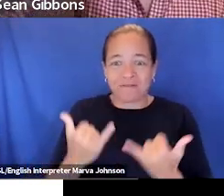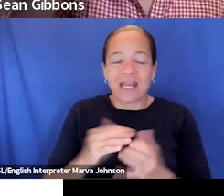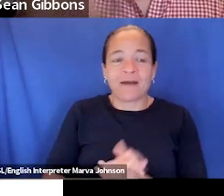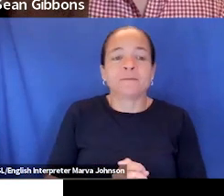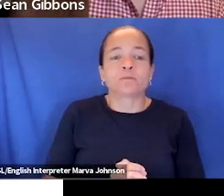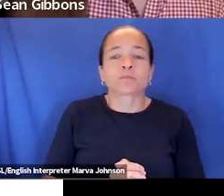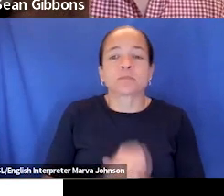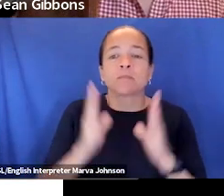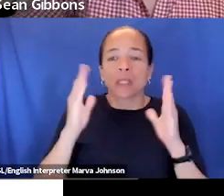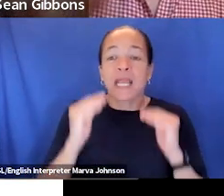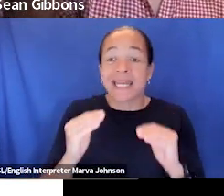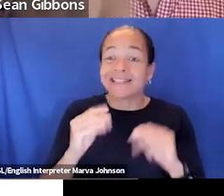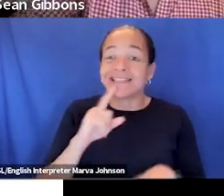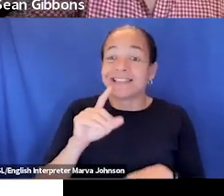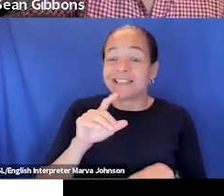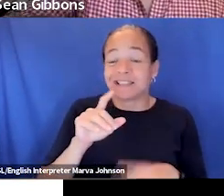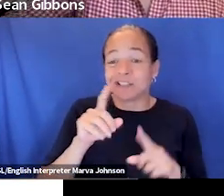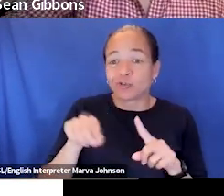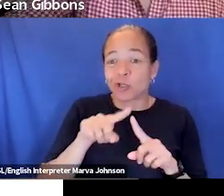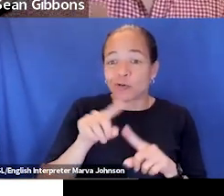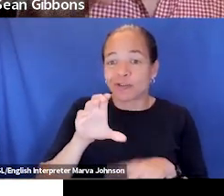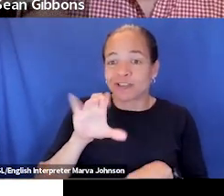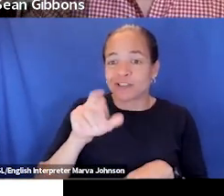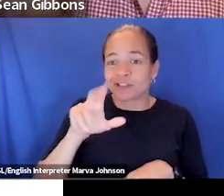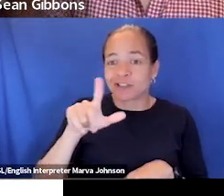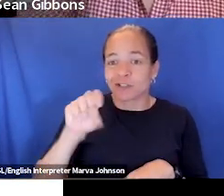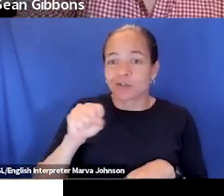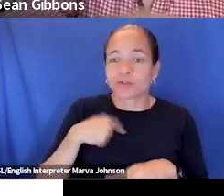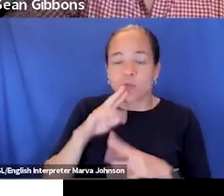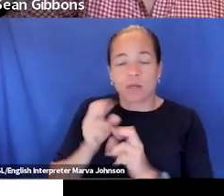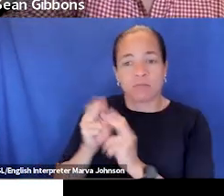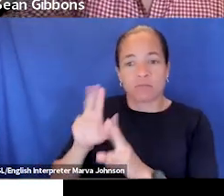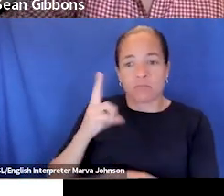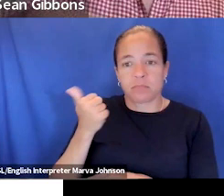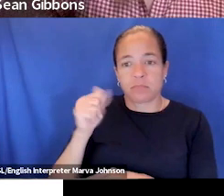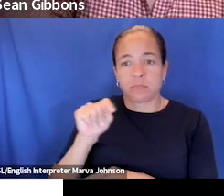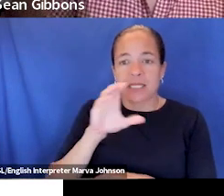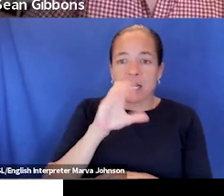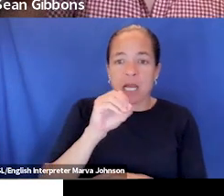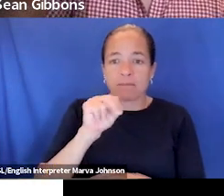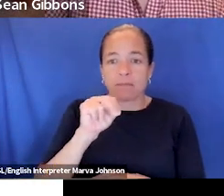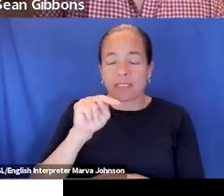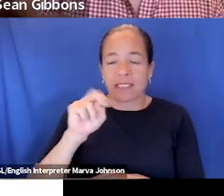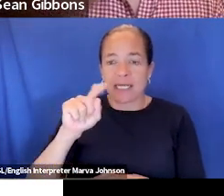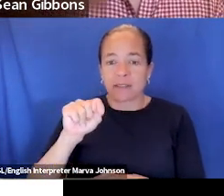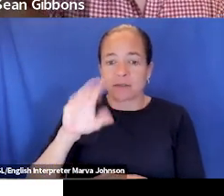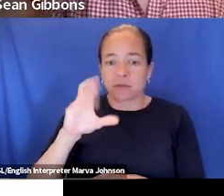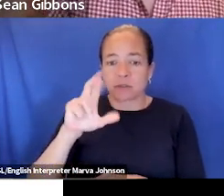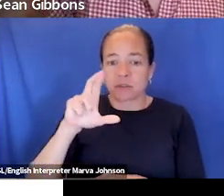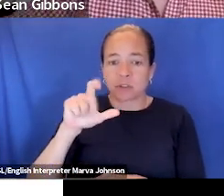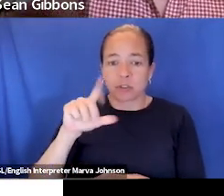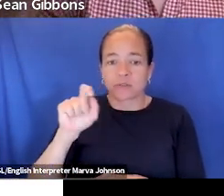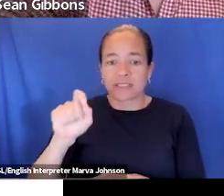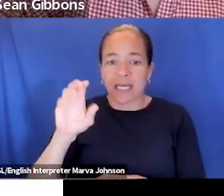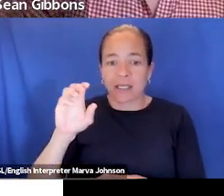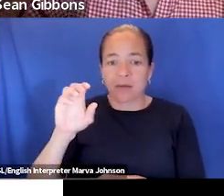Circles, again, hopefully something you all know about. We'll put this into the chat for you, comnetworkcircles.org. This is only for network members. I should probably